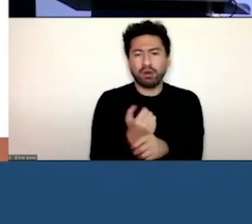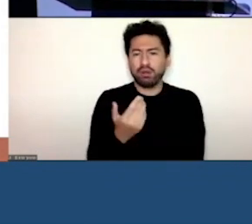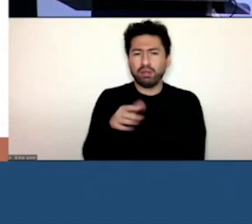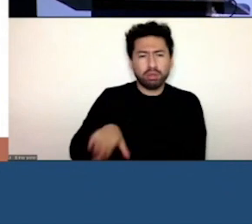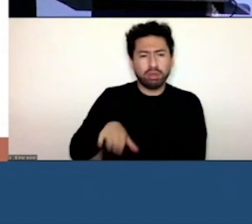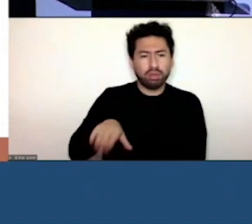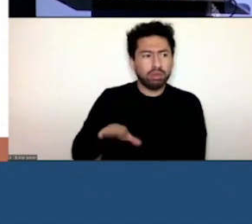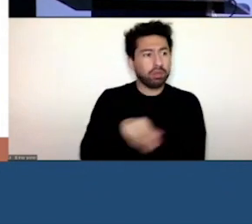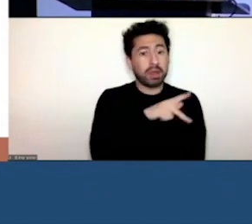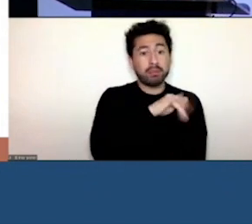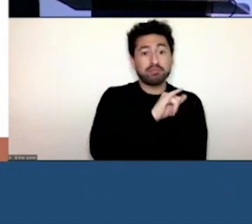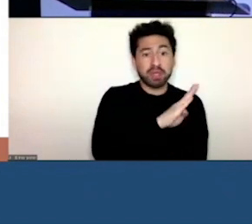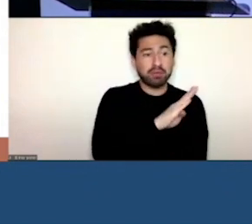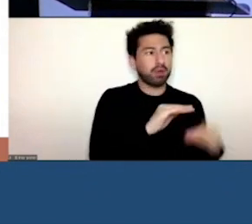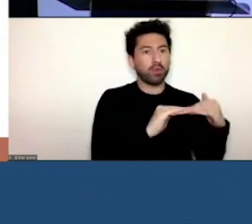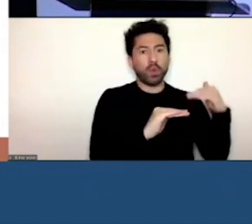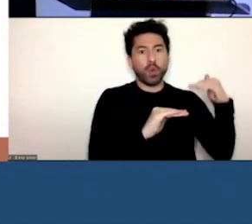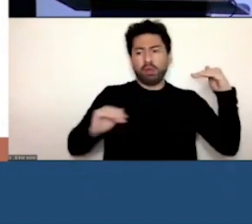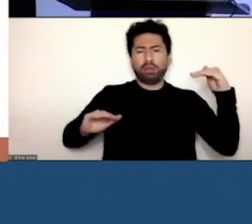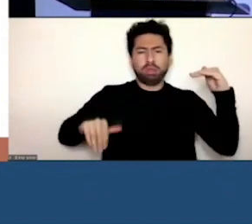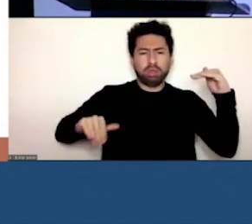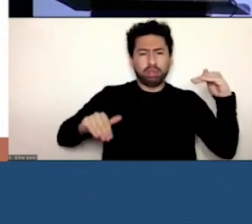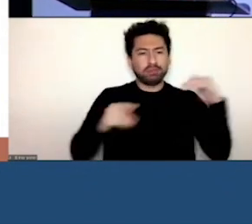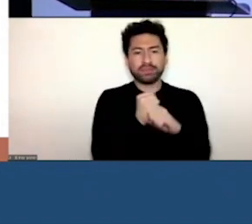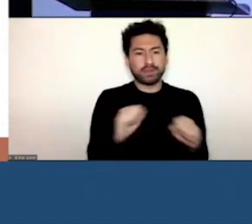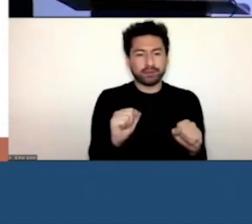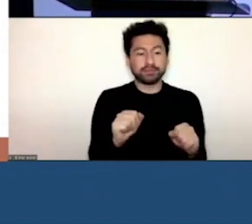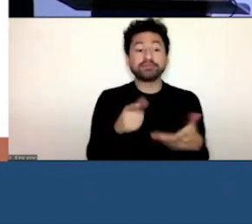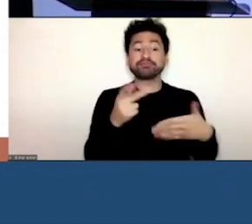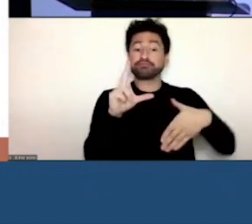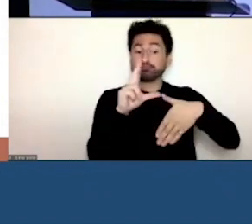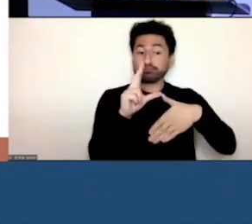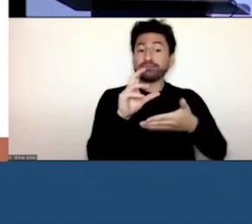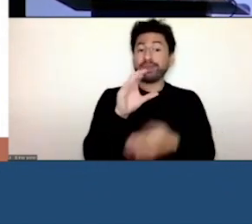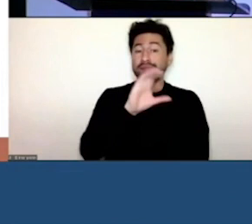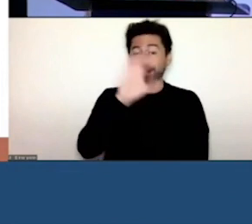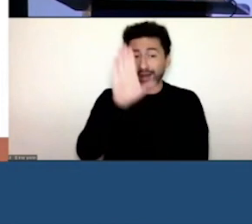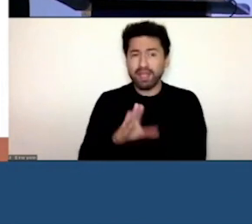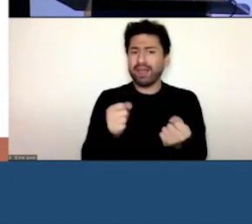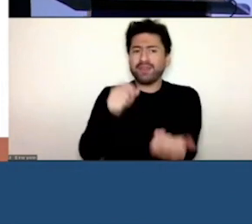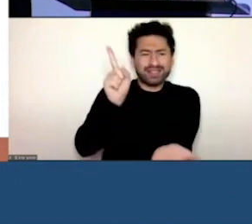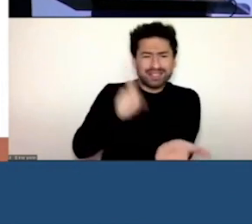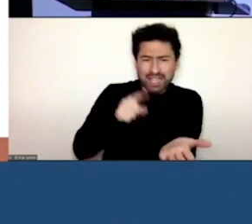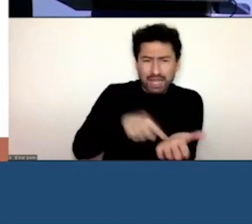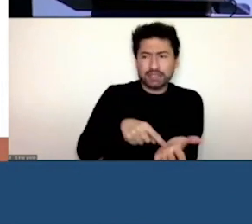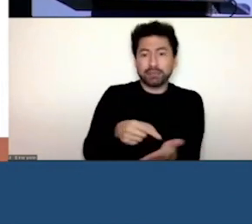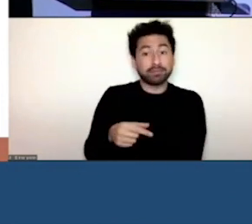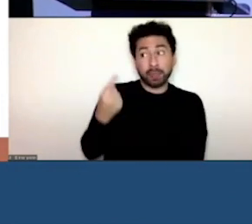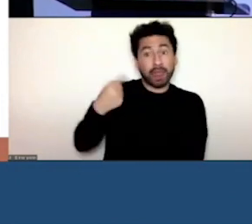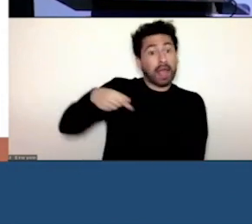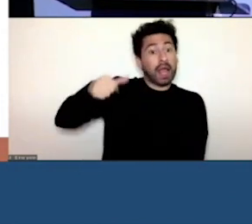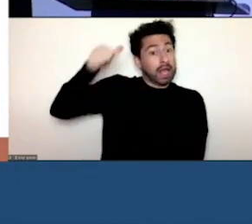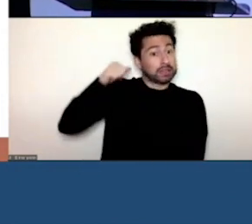back, recovering at the same extent as GDP, and debt exacerbates the problem. We have to look at